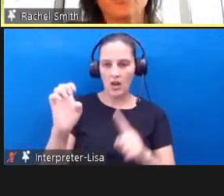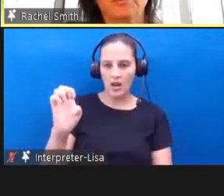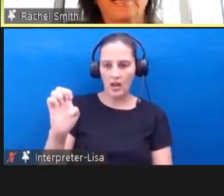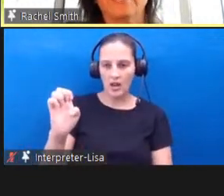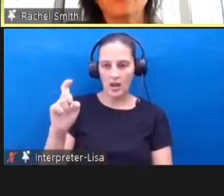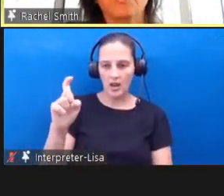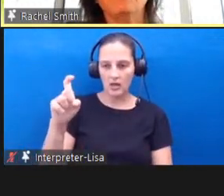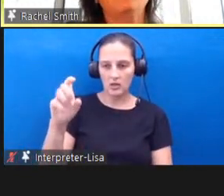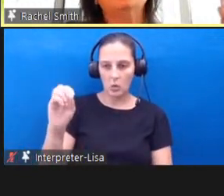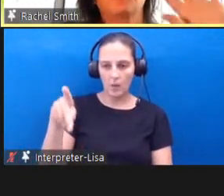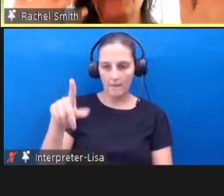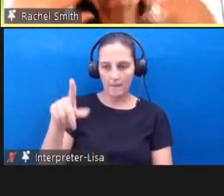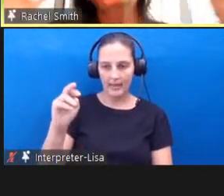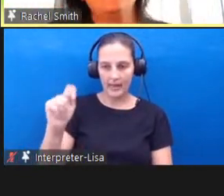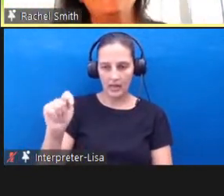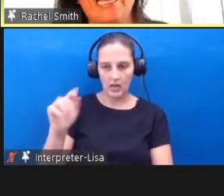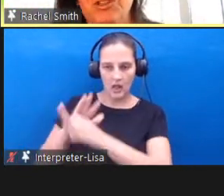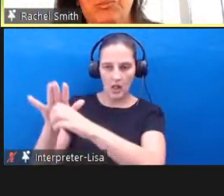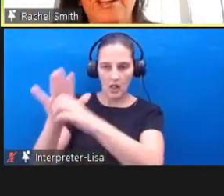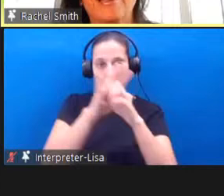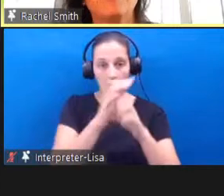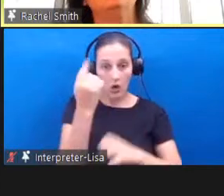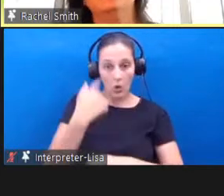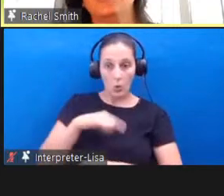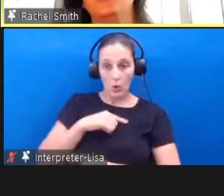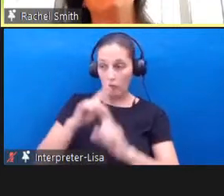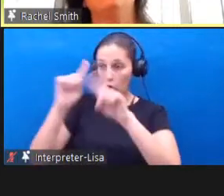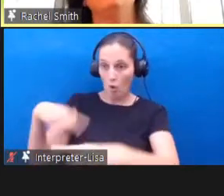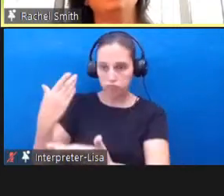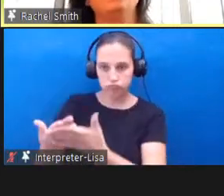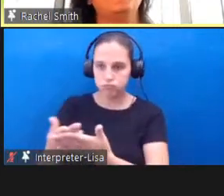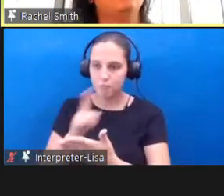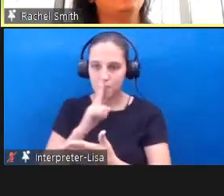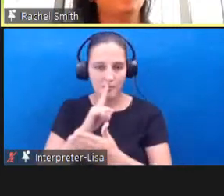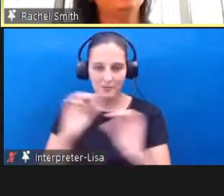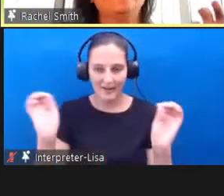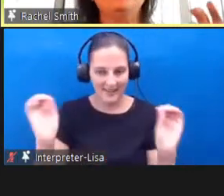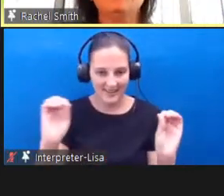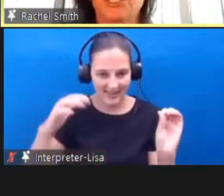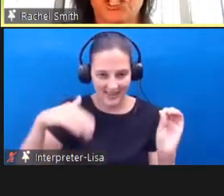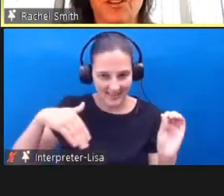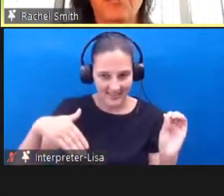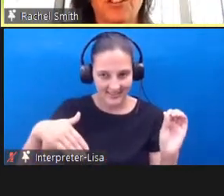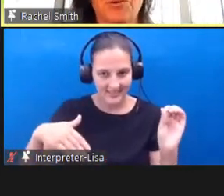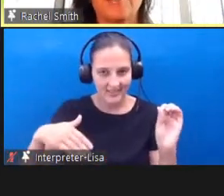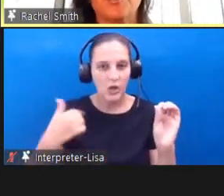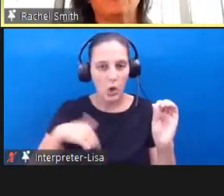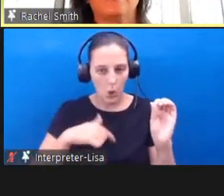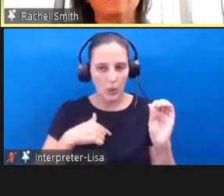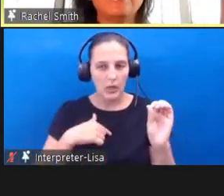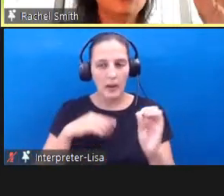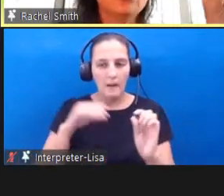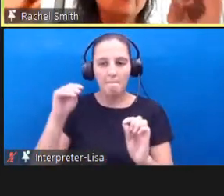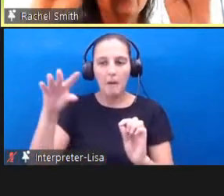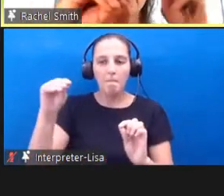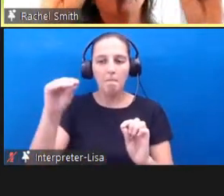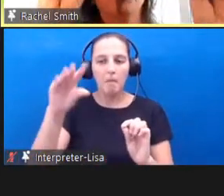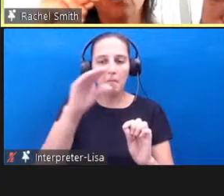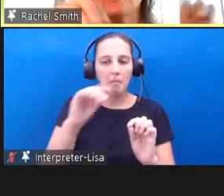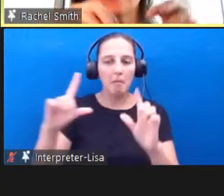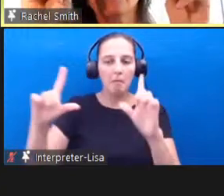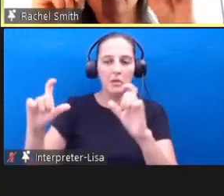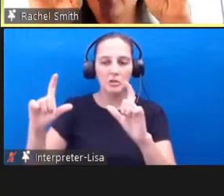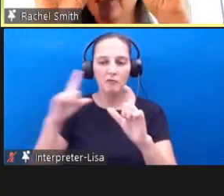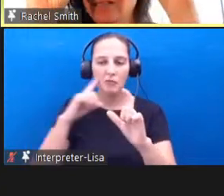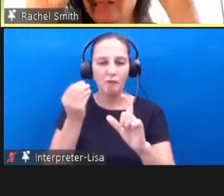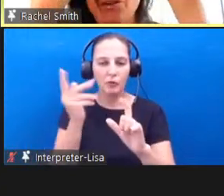few exoplanets. We haven't gone to any exoplanets. I meant to say we've only imaged a few exoplanets, and they look like fuzzy